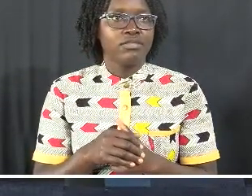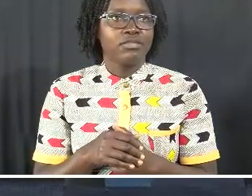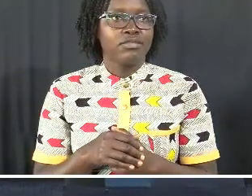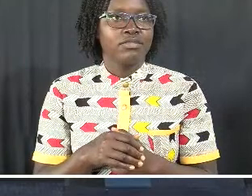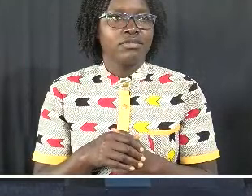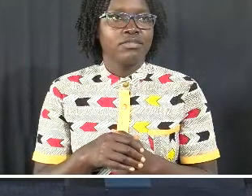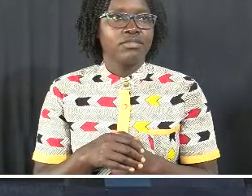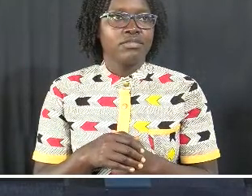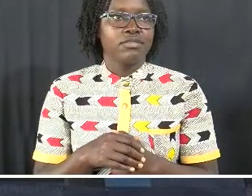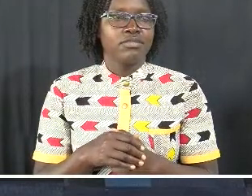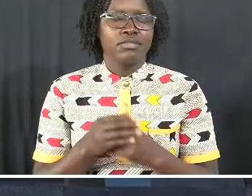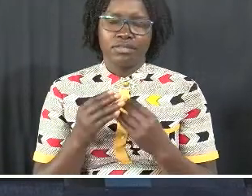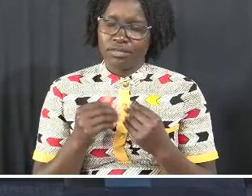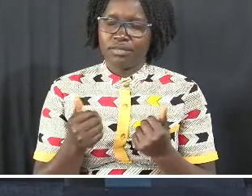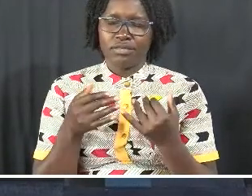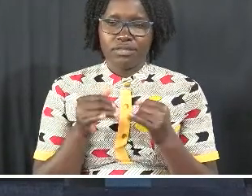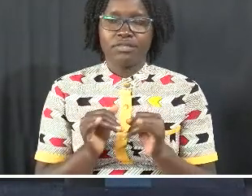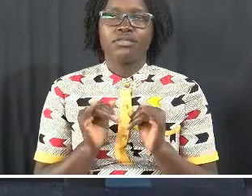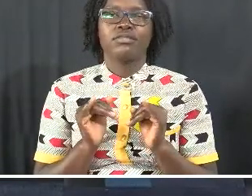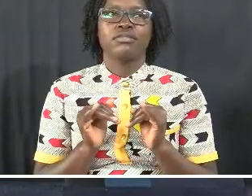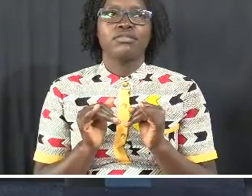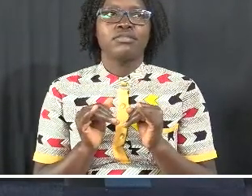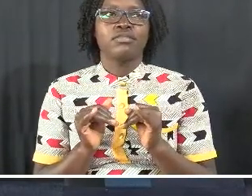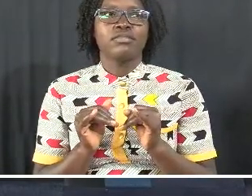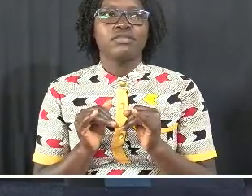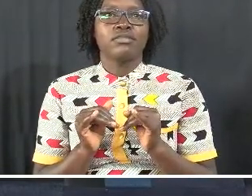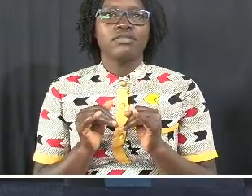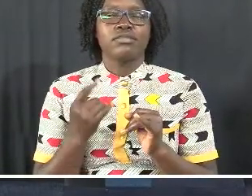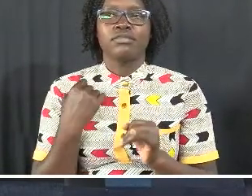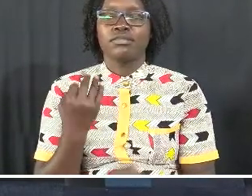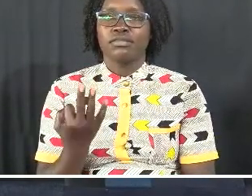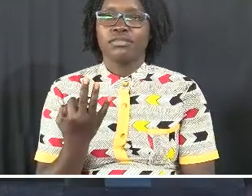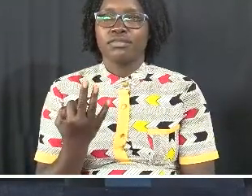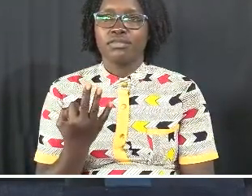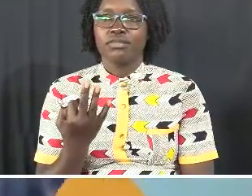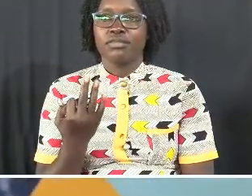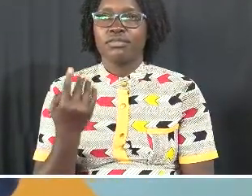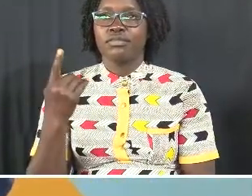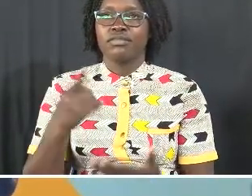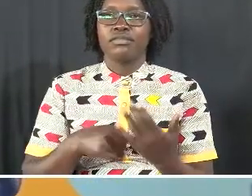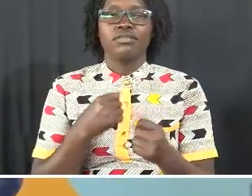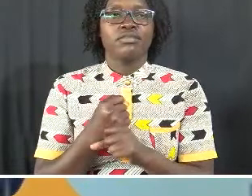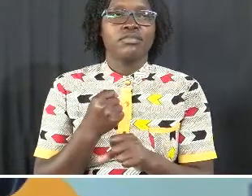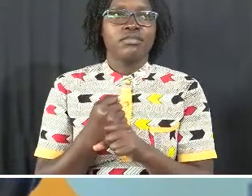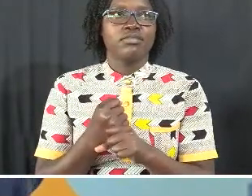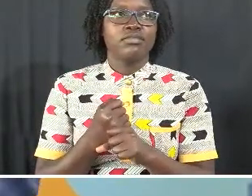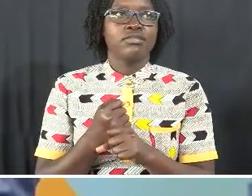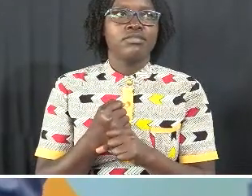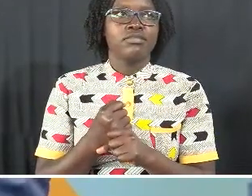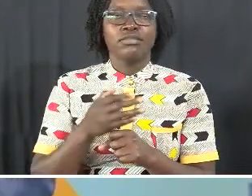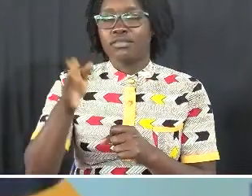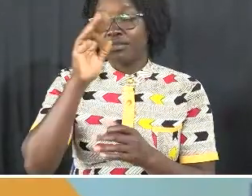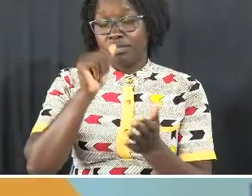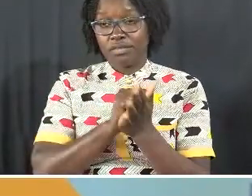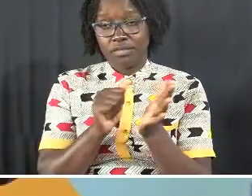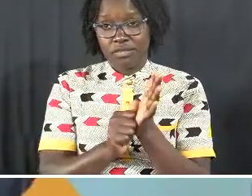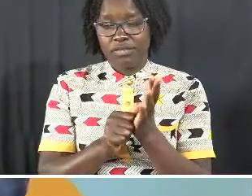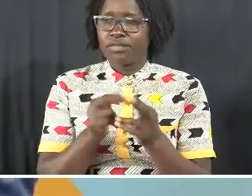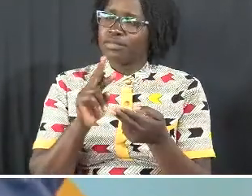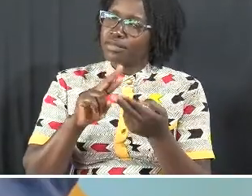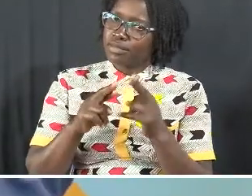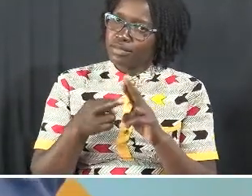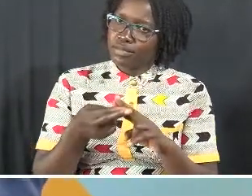Be gentle. Try. Number three, what do we need to do to be on God's agenda?